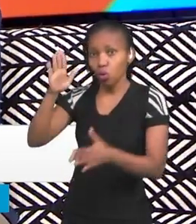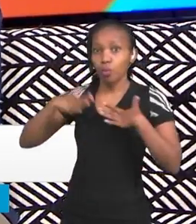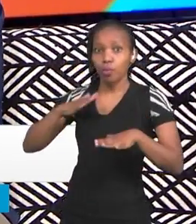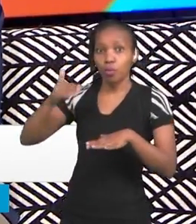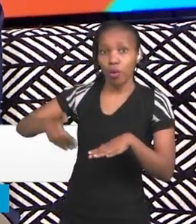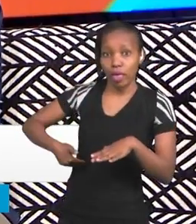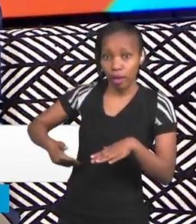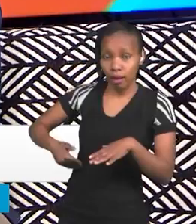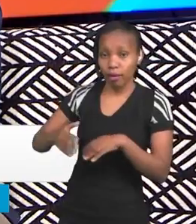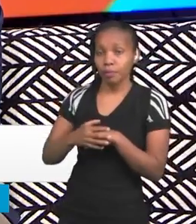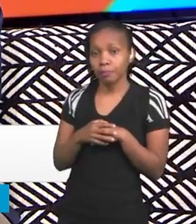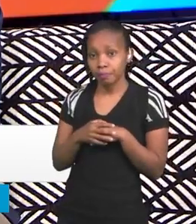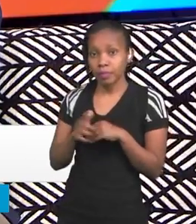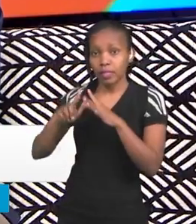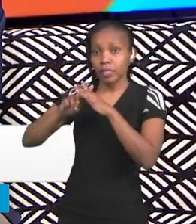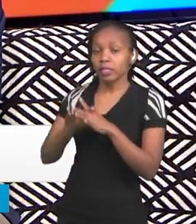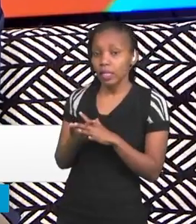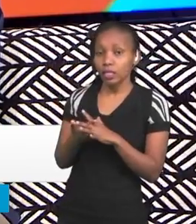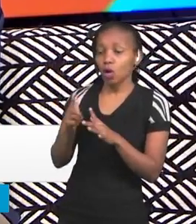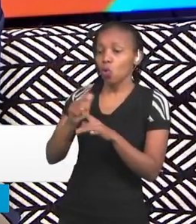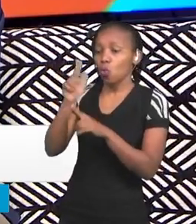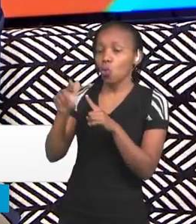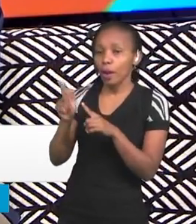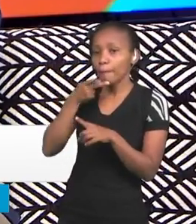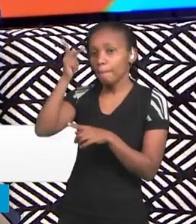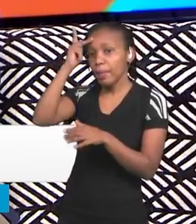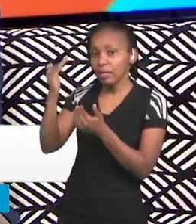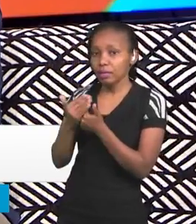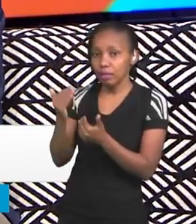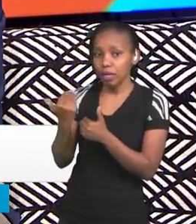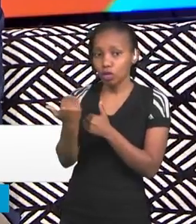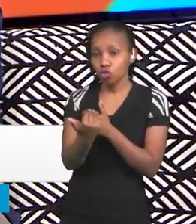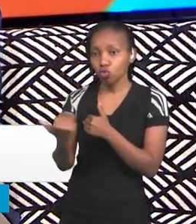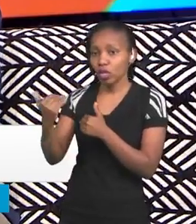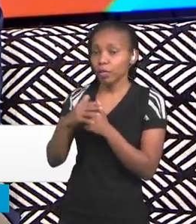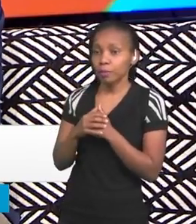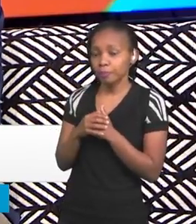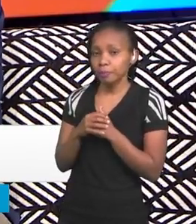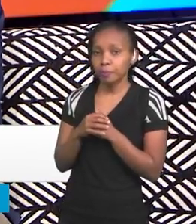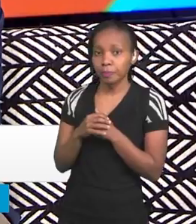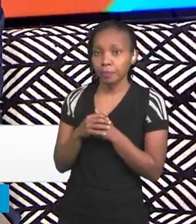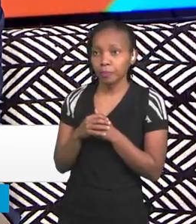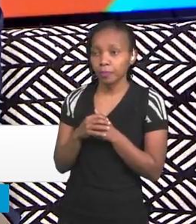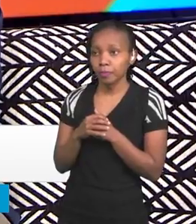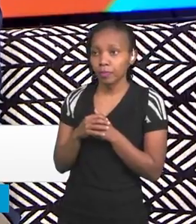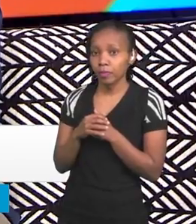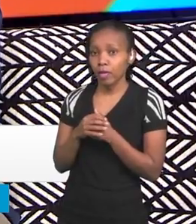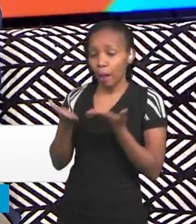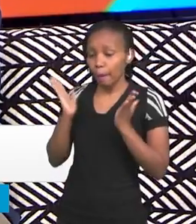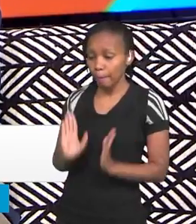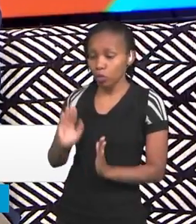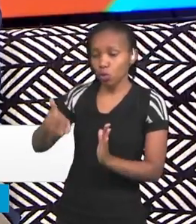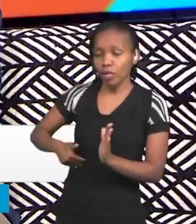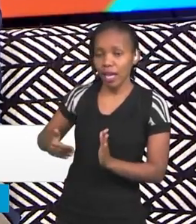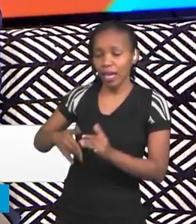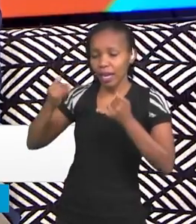Yeah. Let's start with parenting, because when we hear cases of a young person is trying